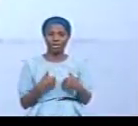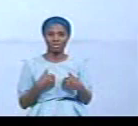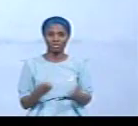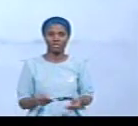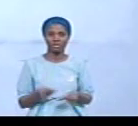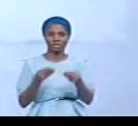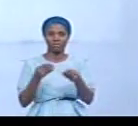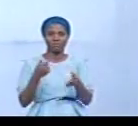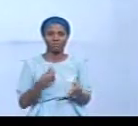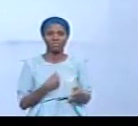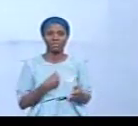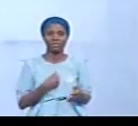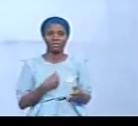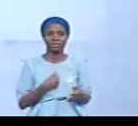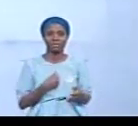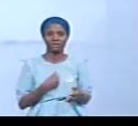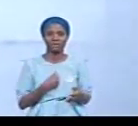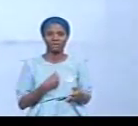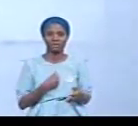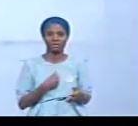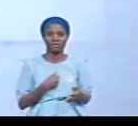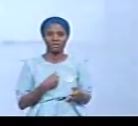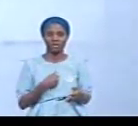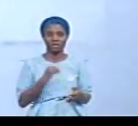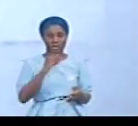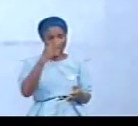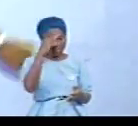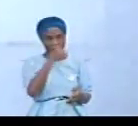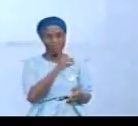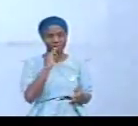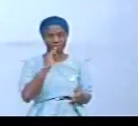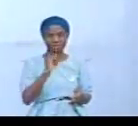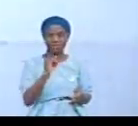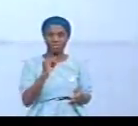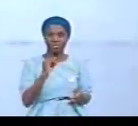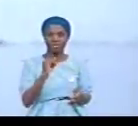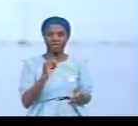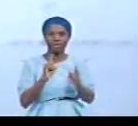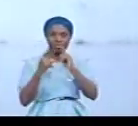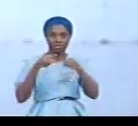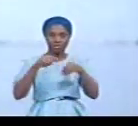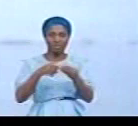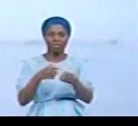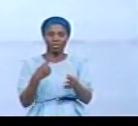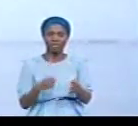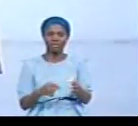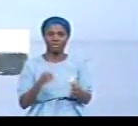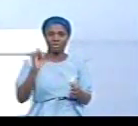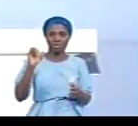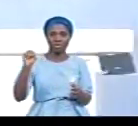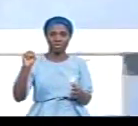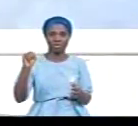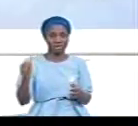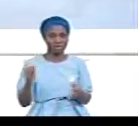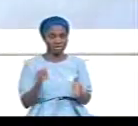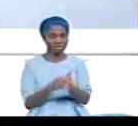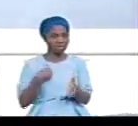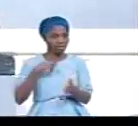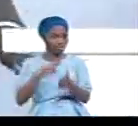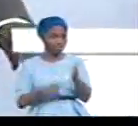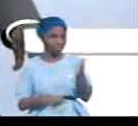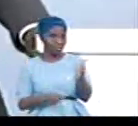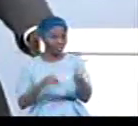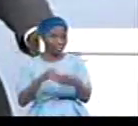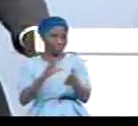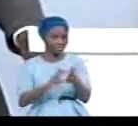given me. He's quoting Isaiah that we read in chapter 8. Behold, I and the children whom